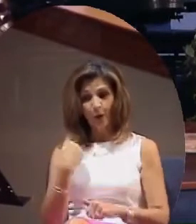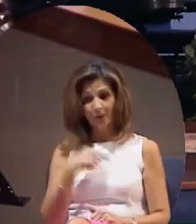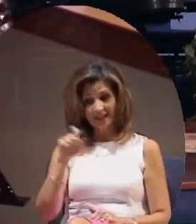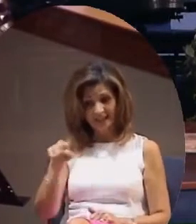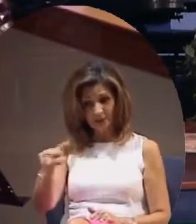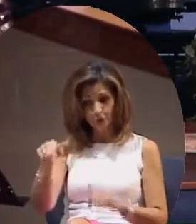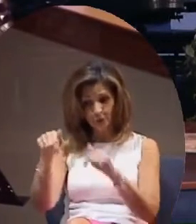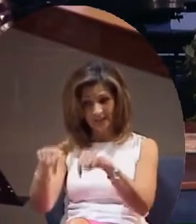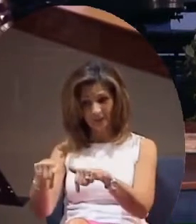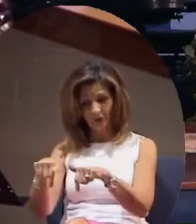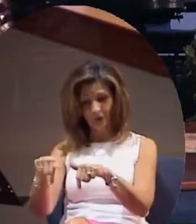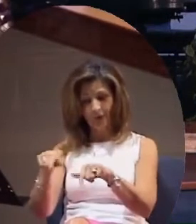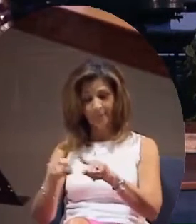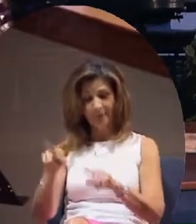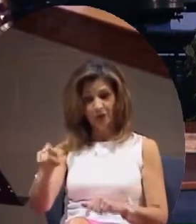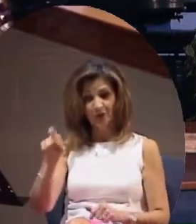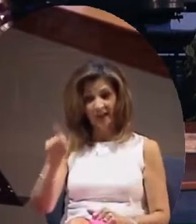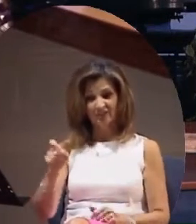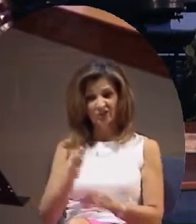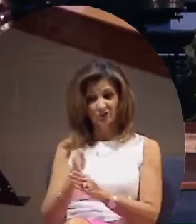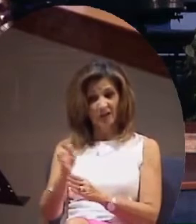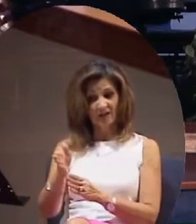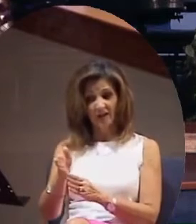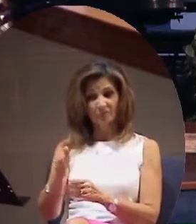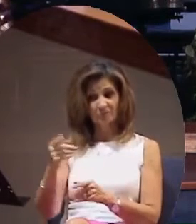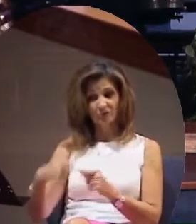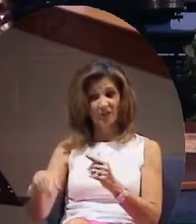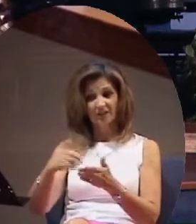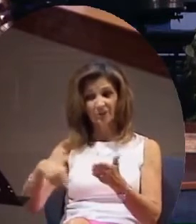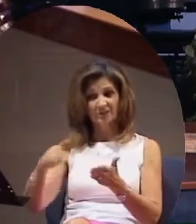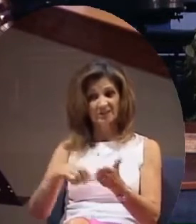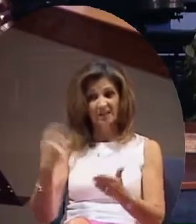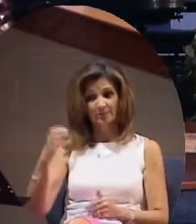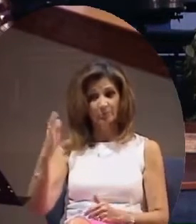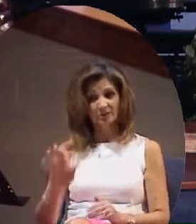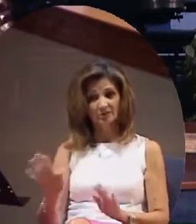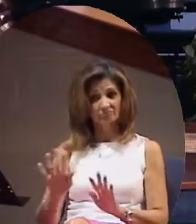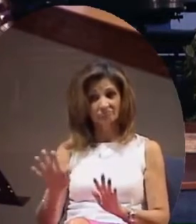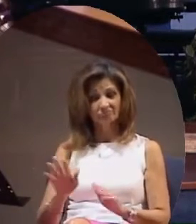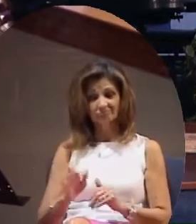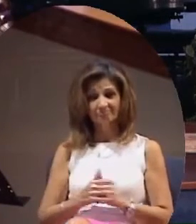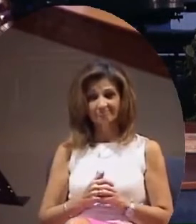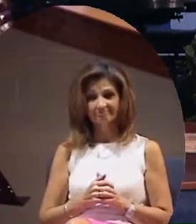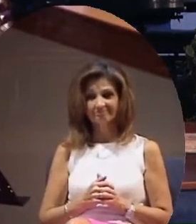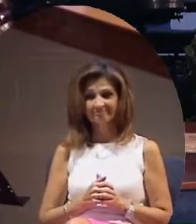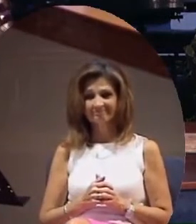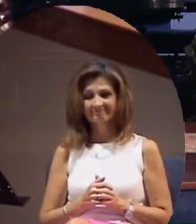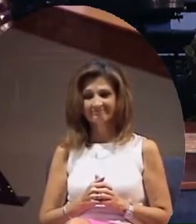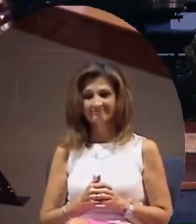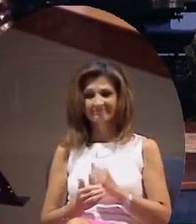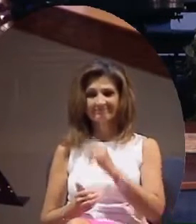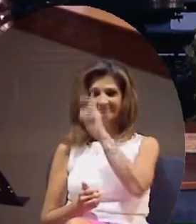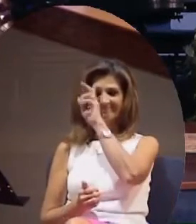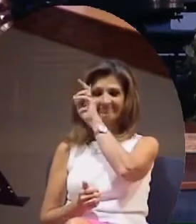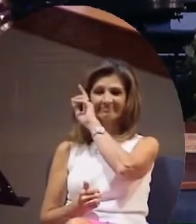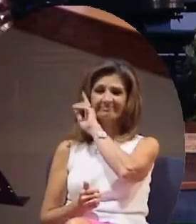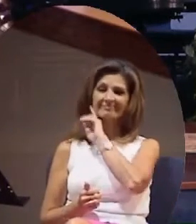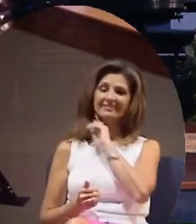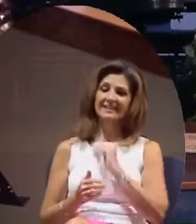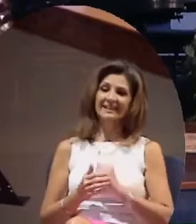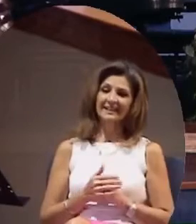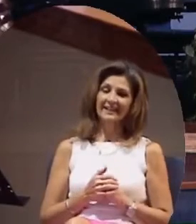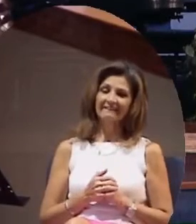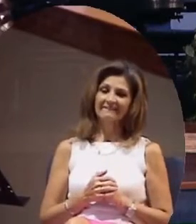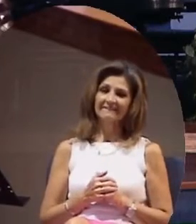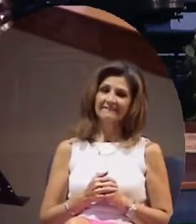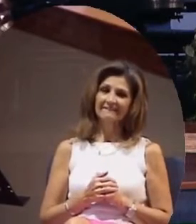need you here. But you're going to have to quit giving the problems to the preacher. You know, they're kind